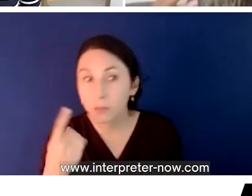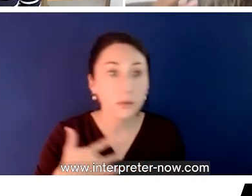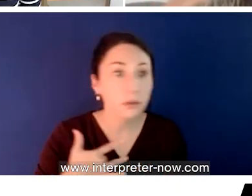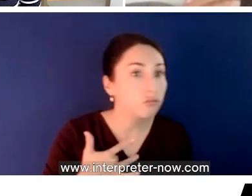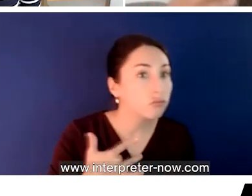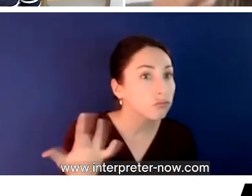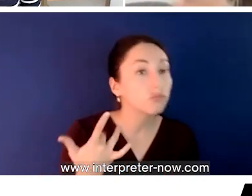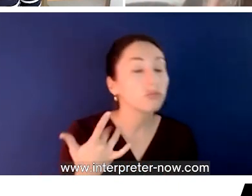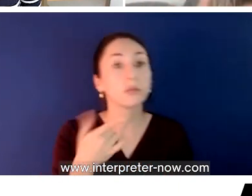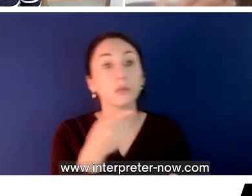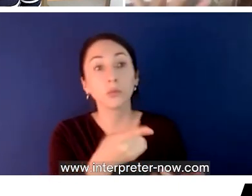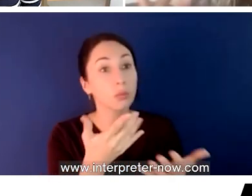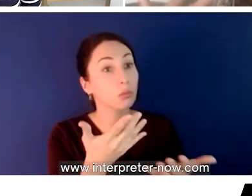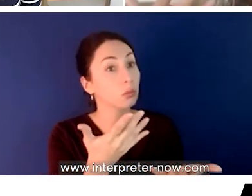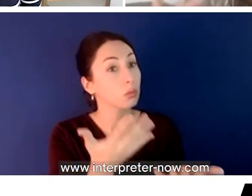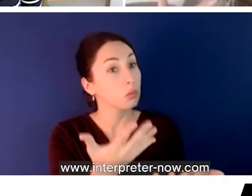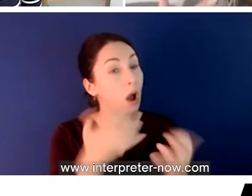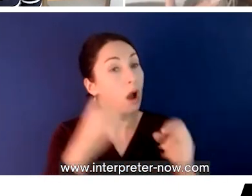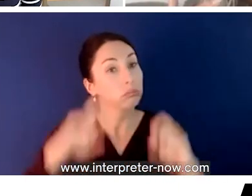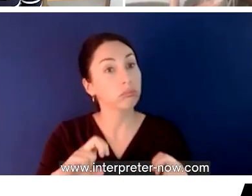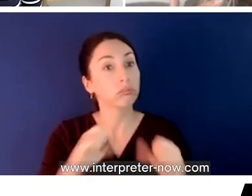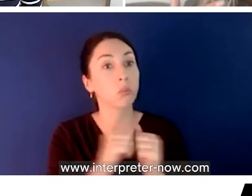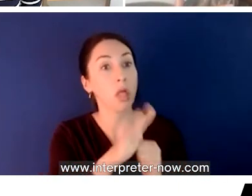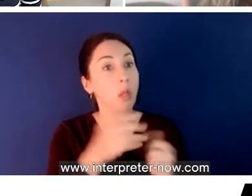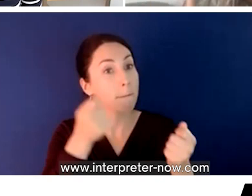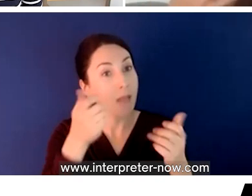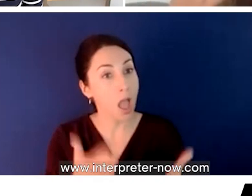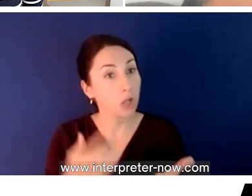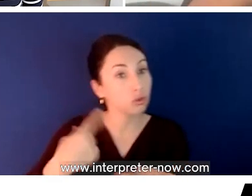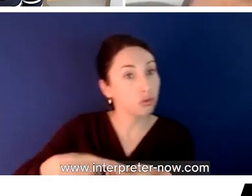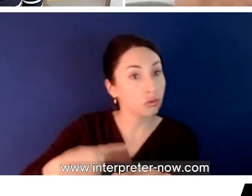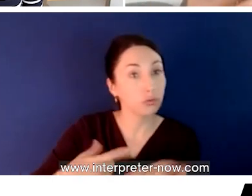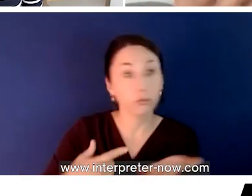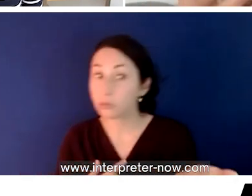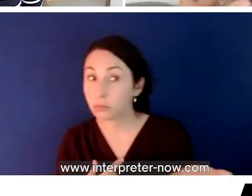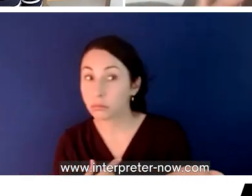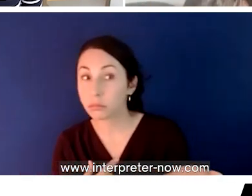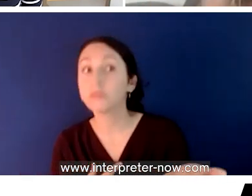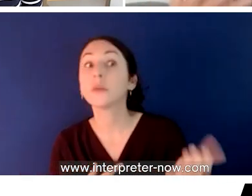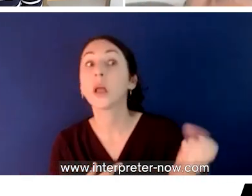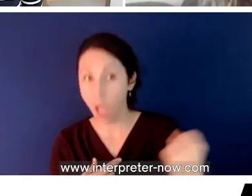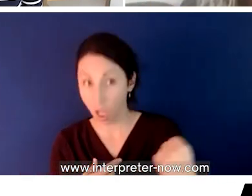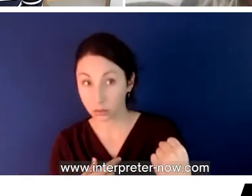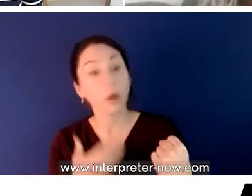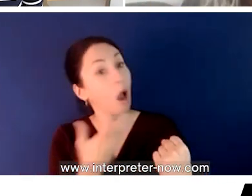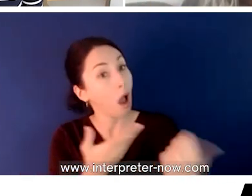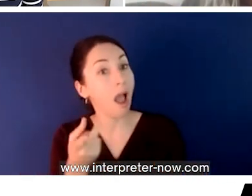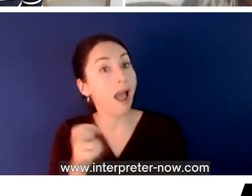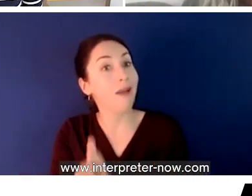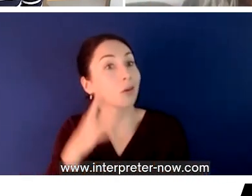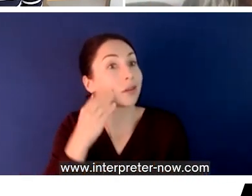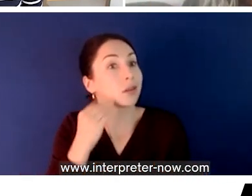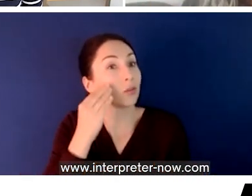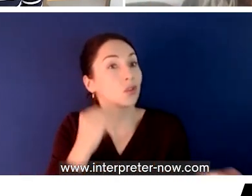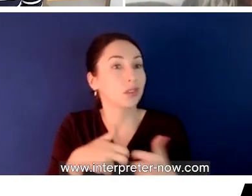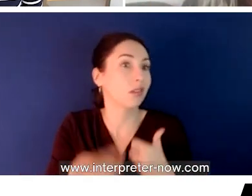going on, like, you know, would you want to talk to your manager about it? If the answer is yes, like, all right, well, have you ever had a tough